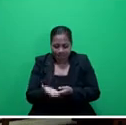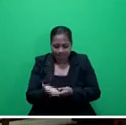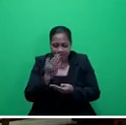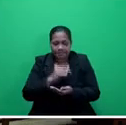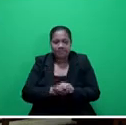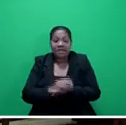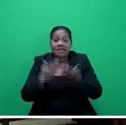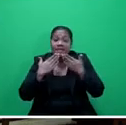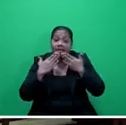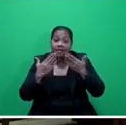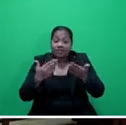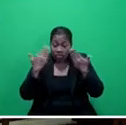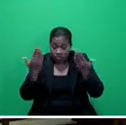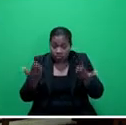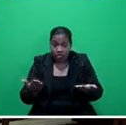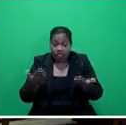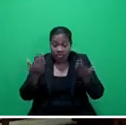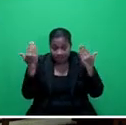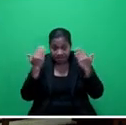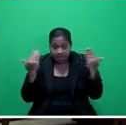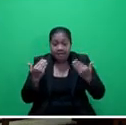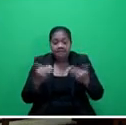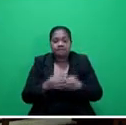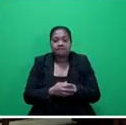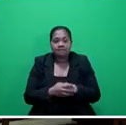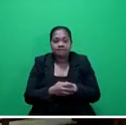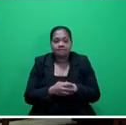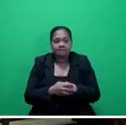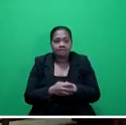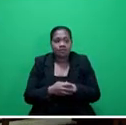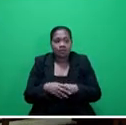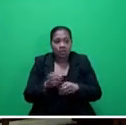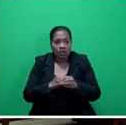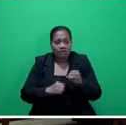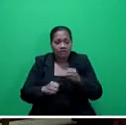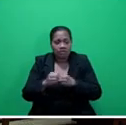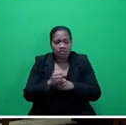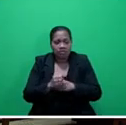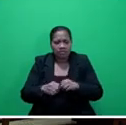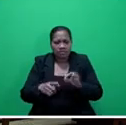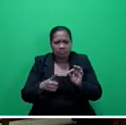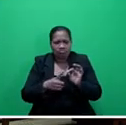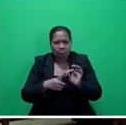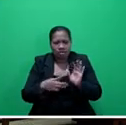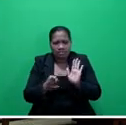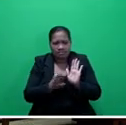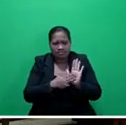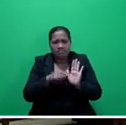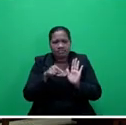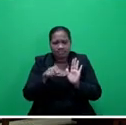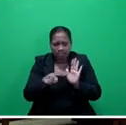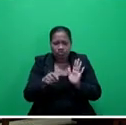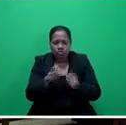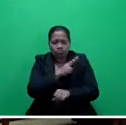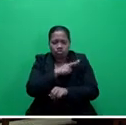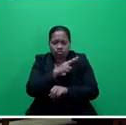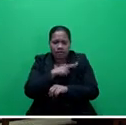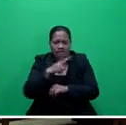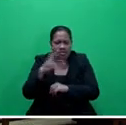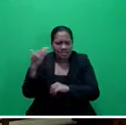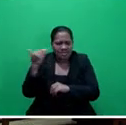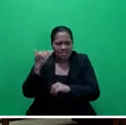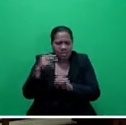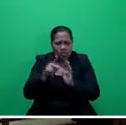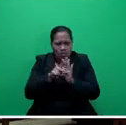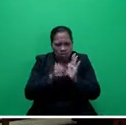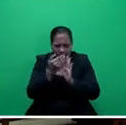Thank you, Honorable Speaker. Honorable Speaker, the Office of Prime Minister is primarily responsible for providing sound policy advice and support to